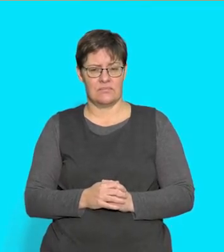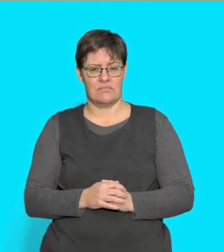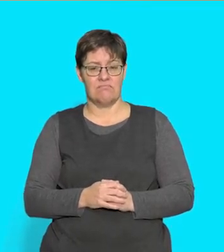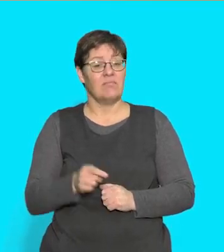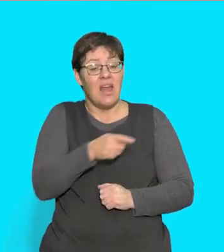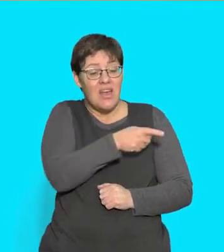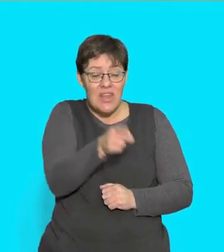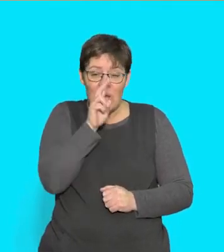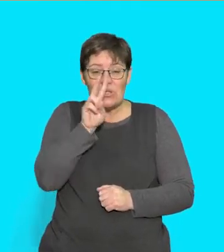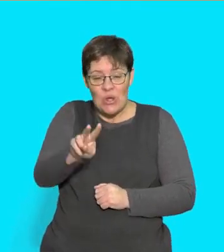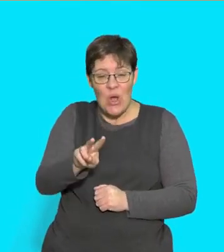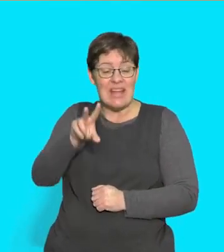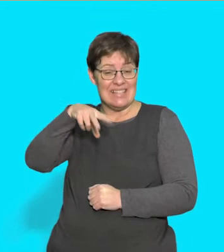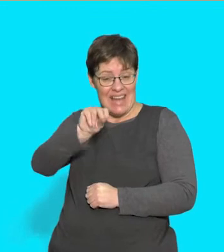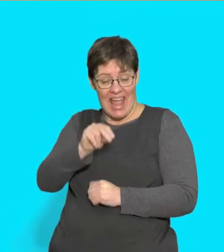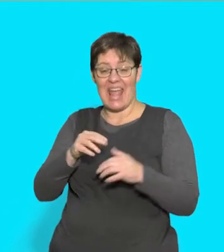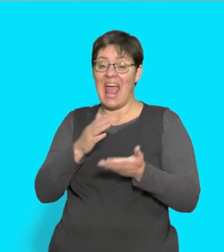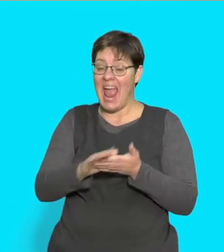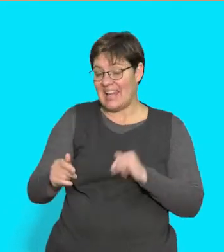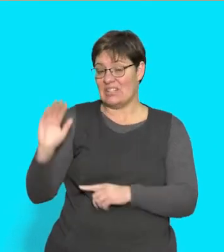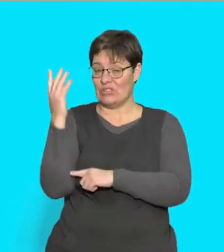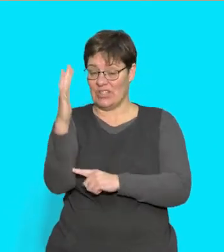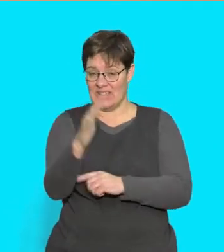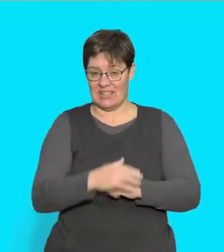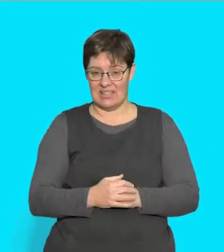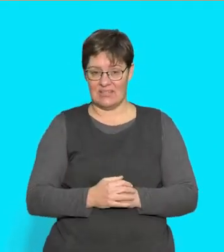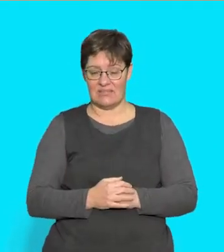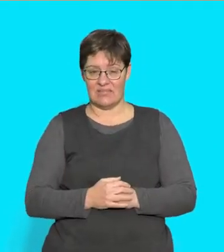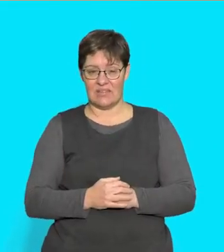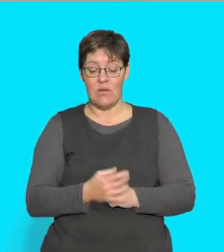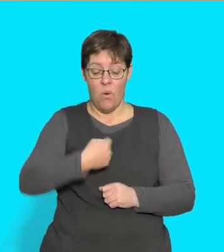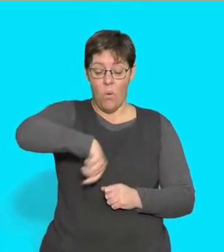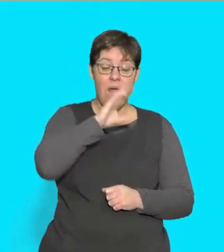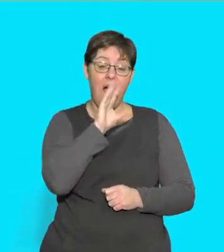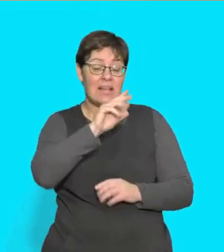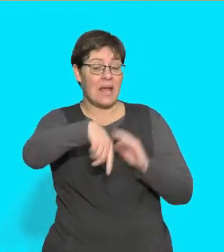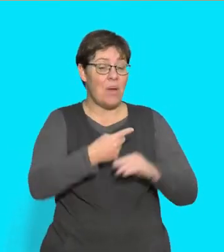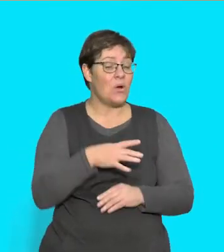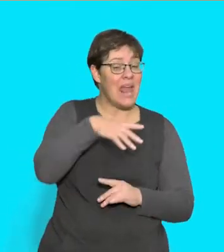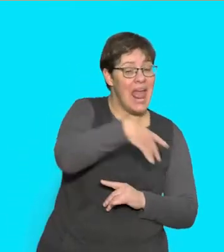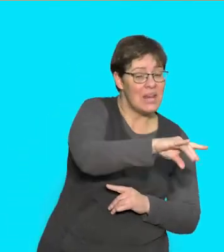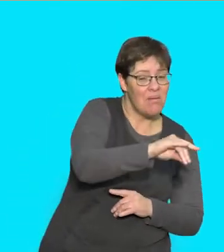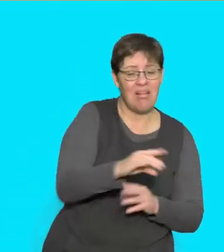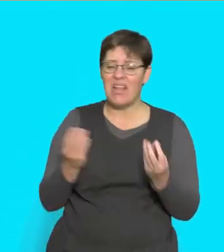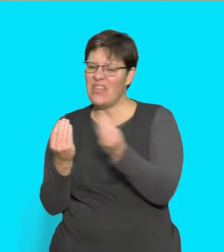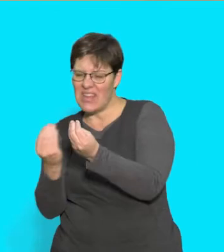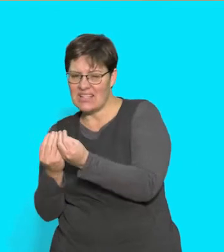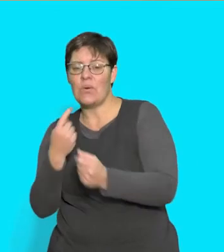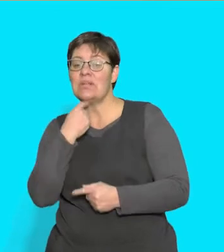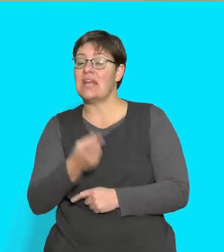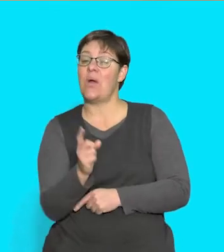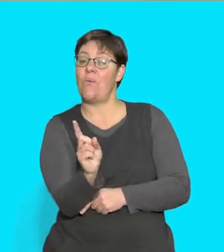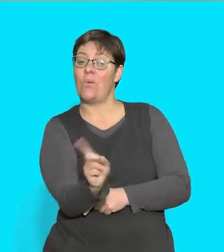they saw a duck and a tree. Say, when we ask about animals and things, we say